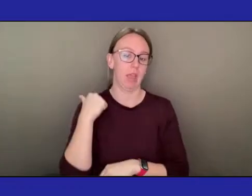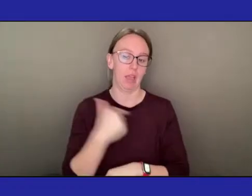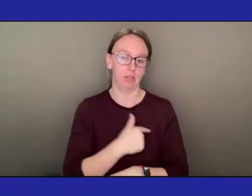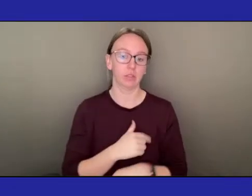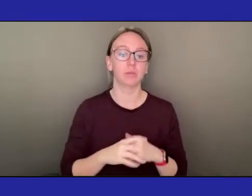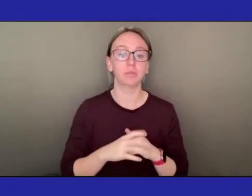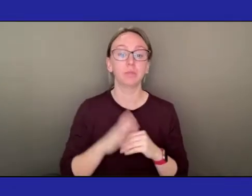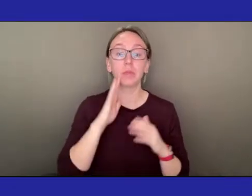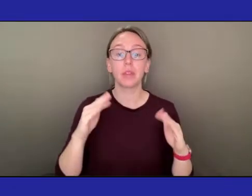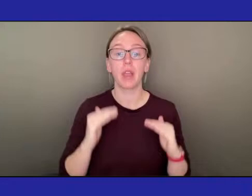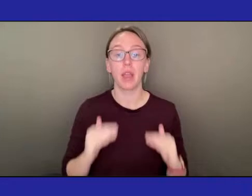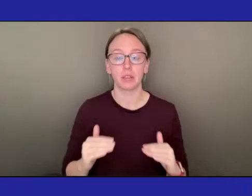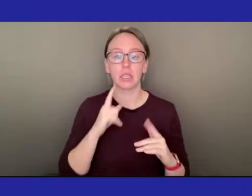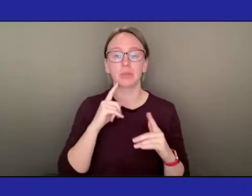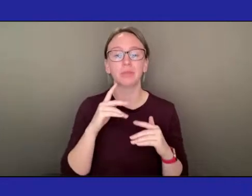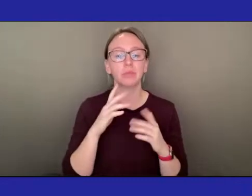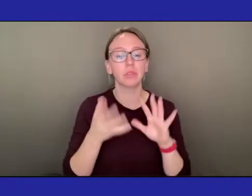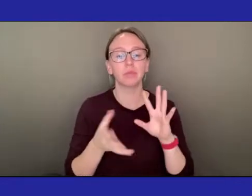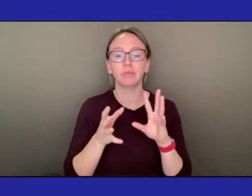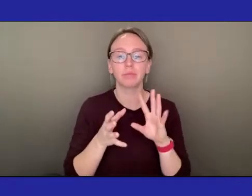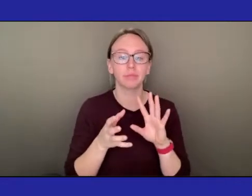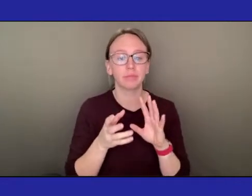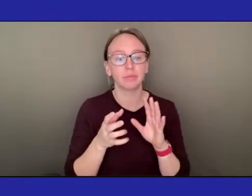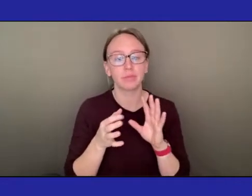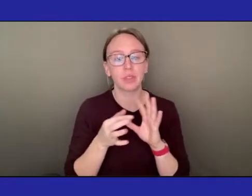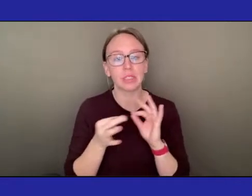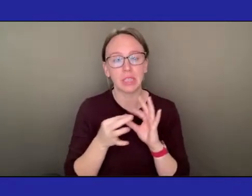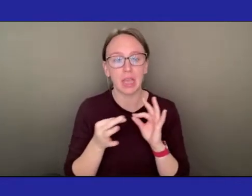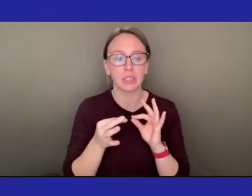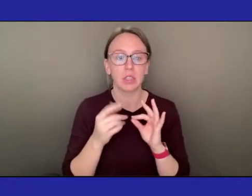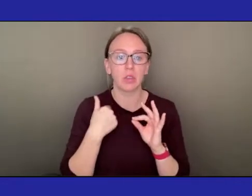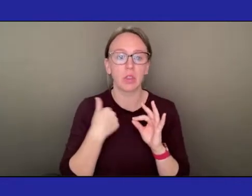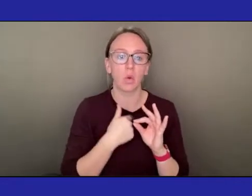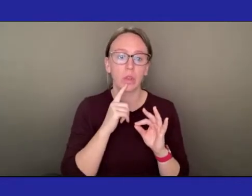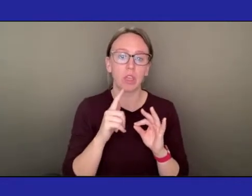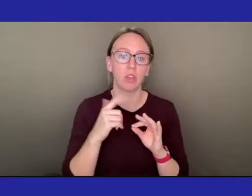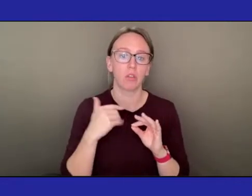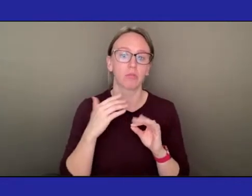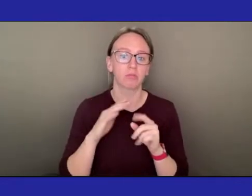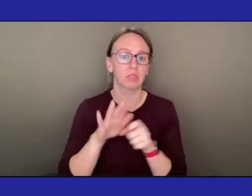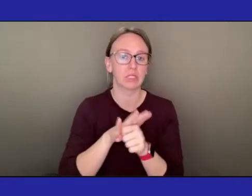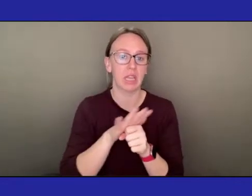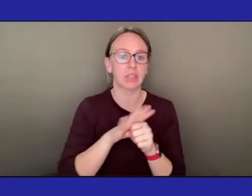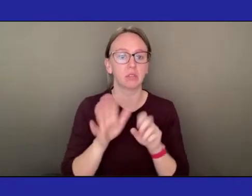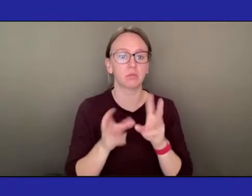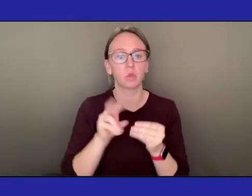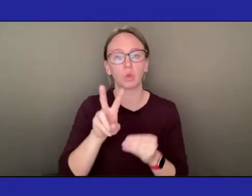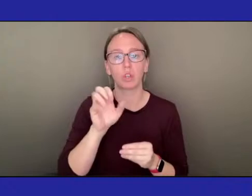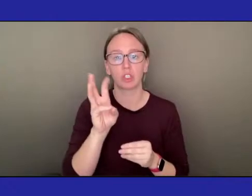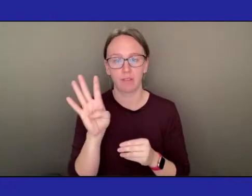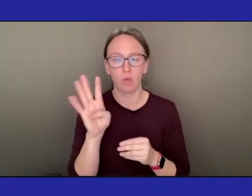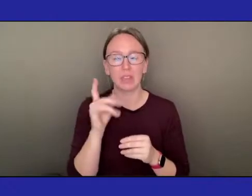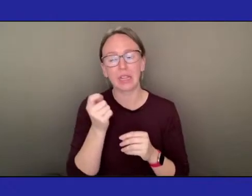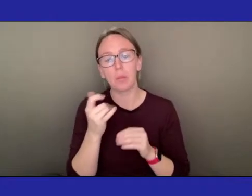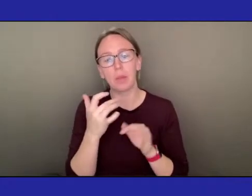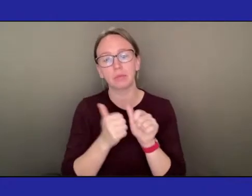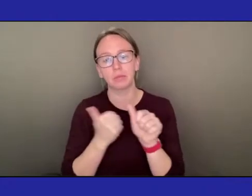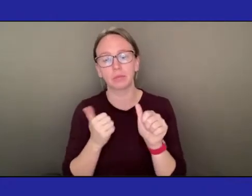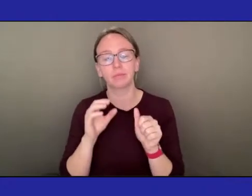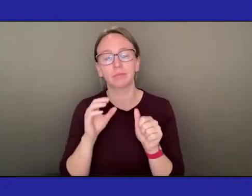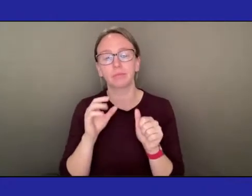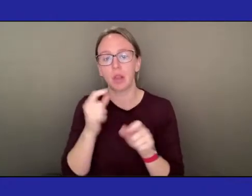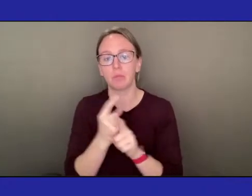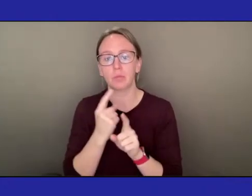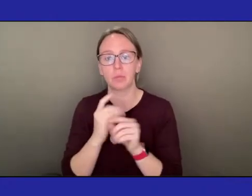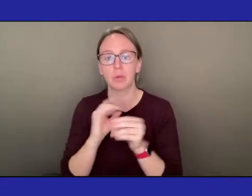says 264, it's a little bit outdated. We're up to 300 organizations across the country now have participated in the Arch